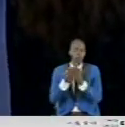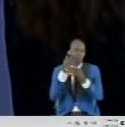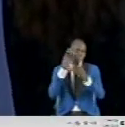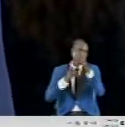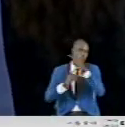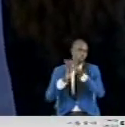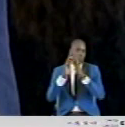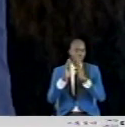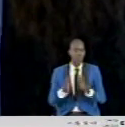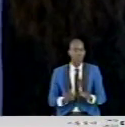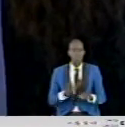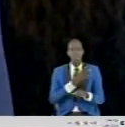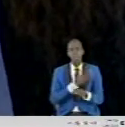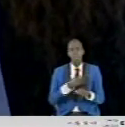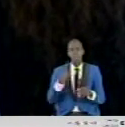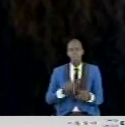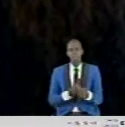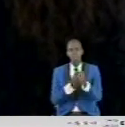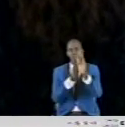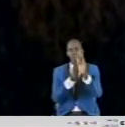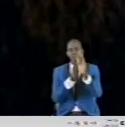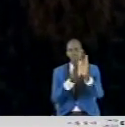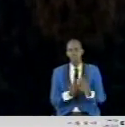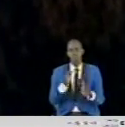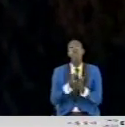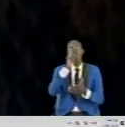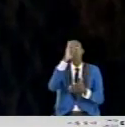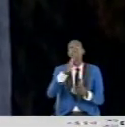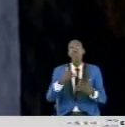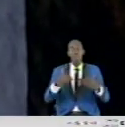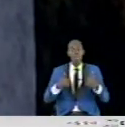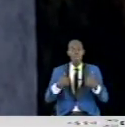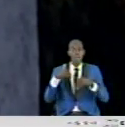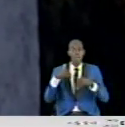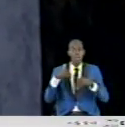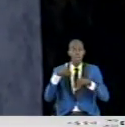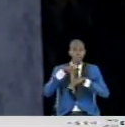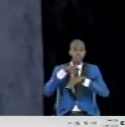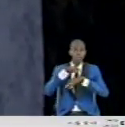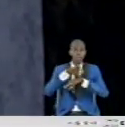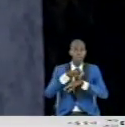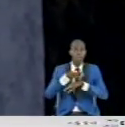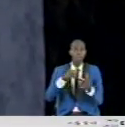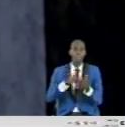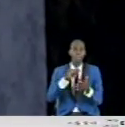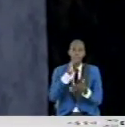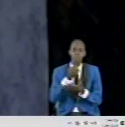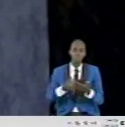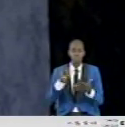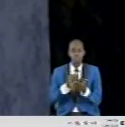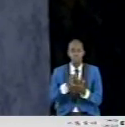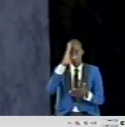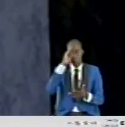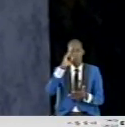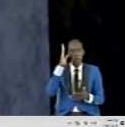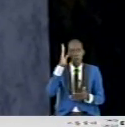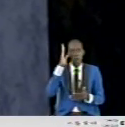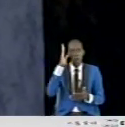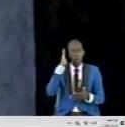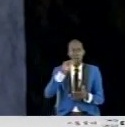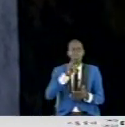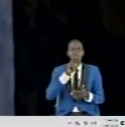that God had saved age is reaching man shall not live by bread alone